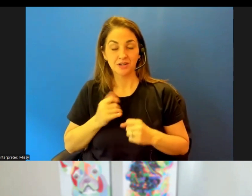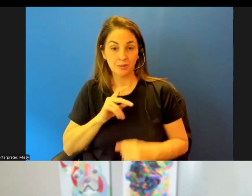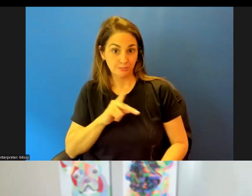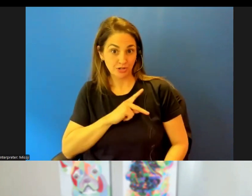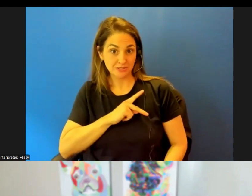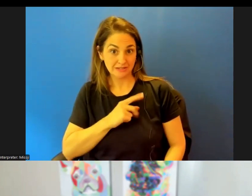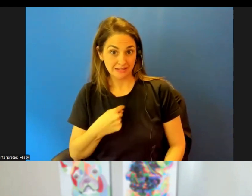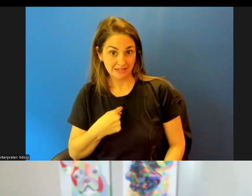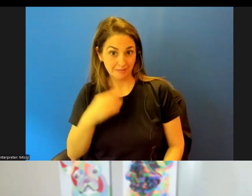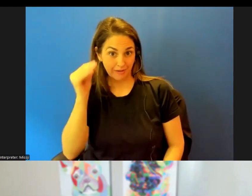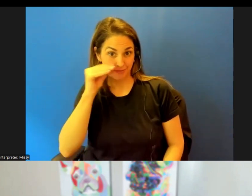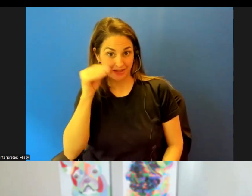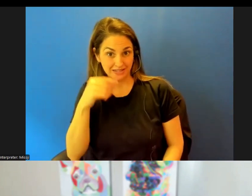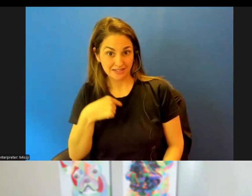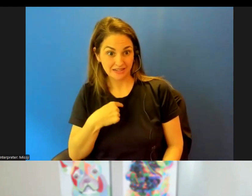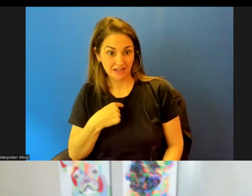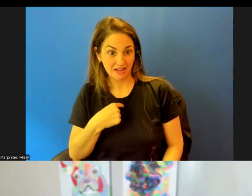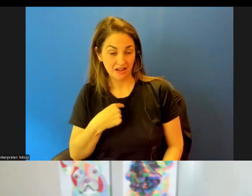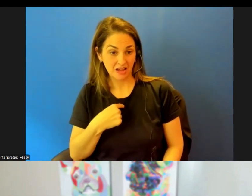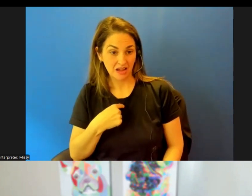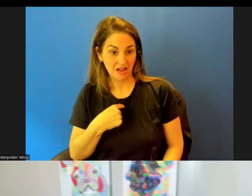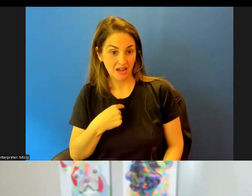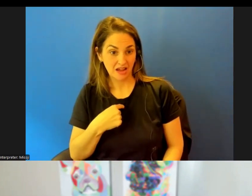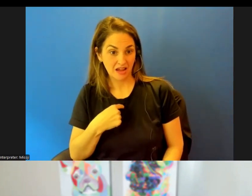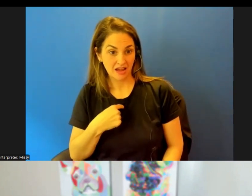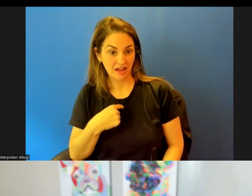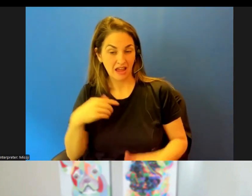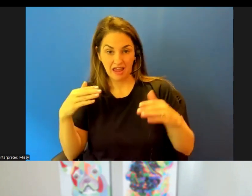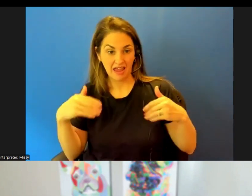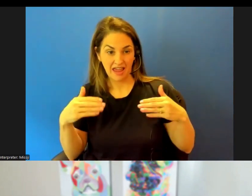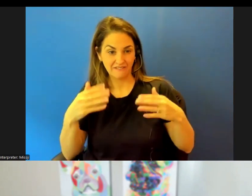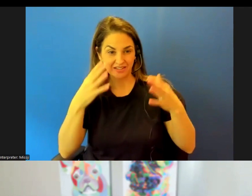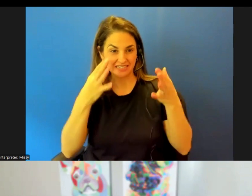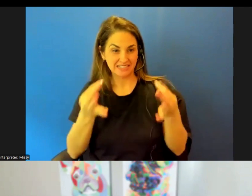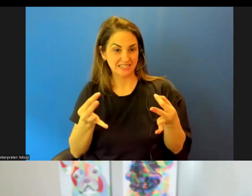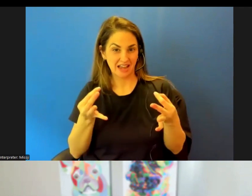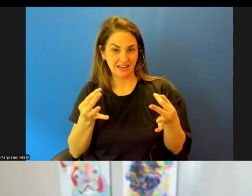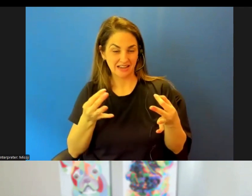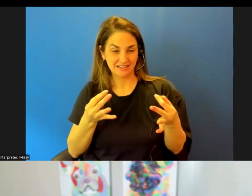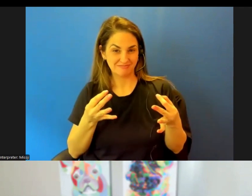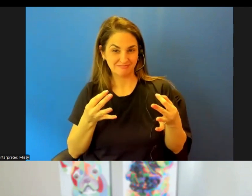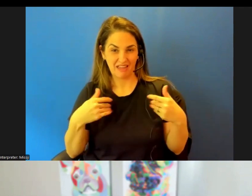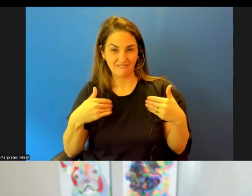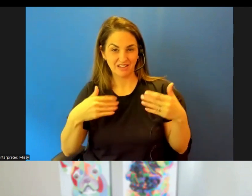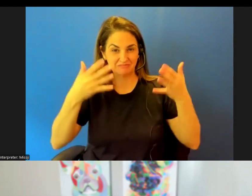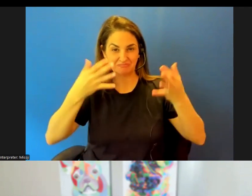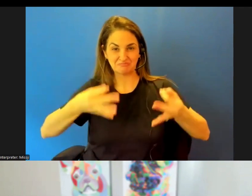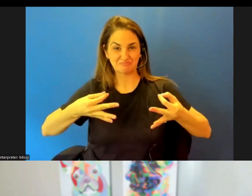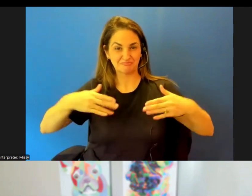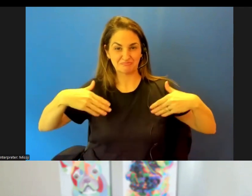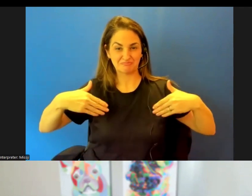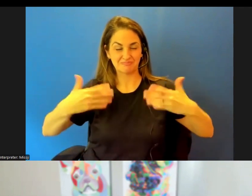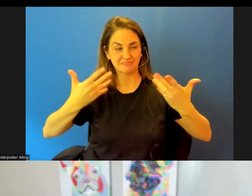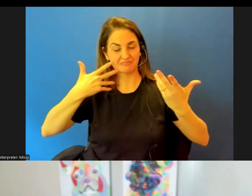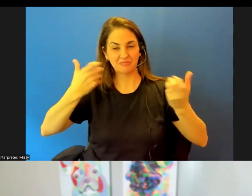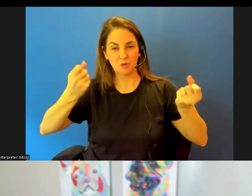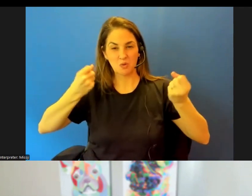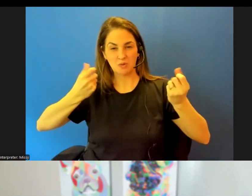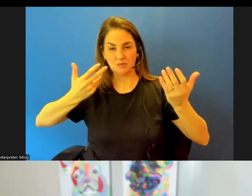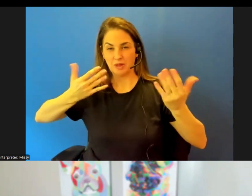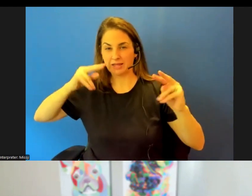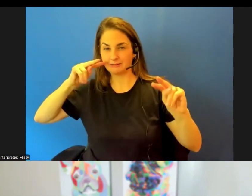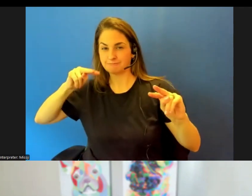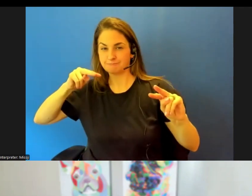personally, I don't have I have not decided my opinion yet, but that is something I'm